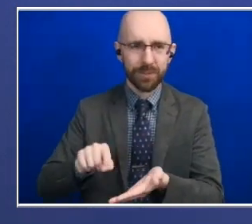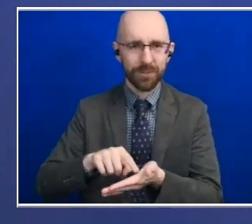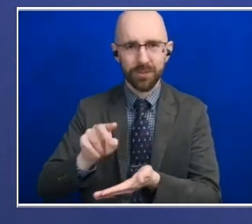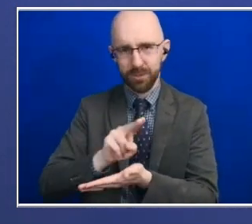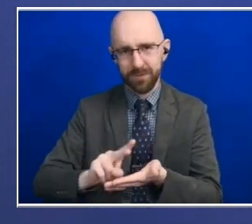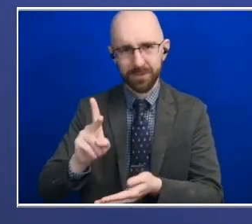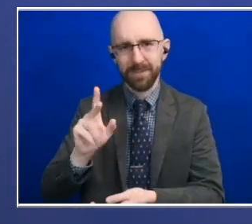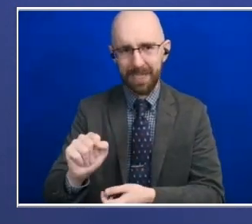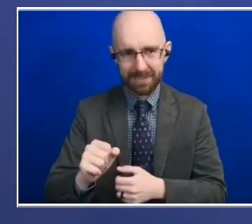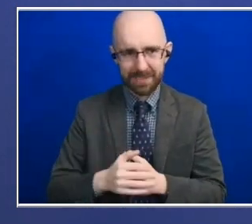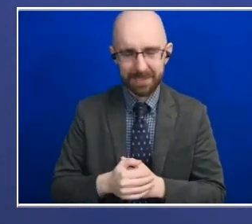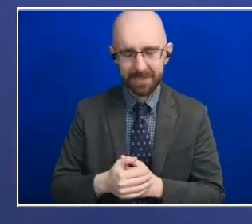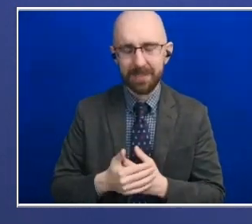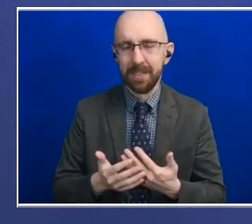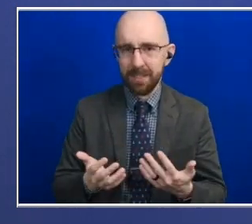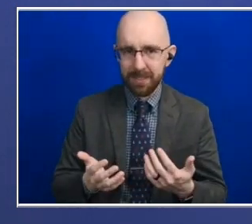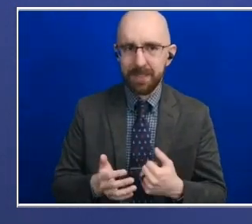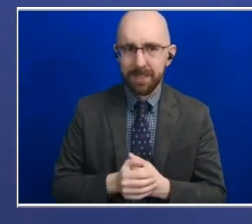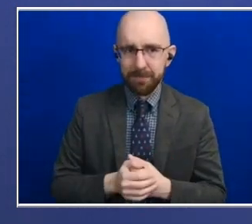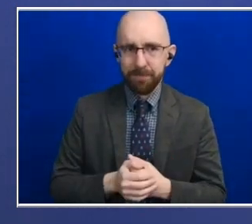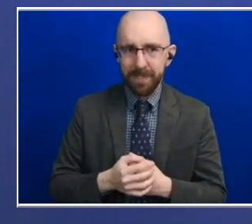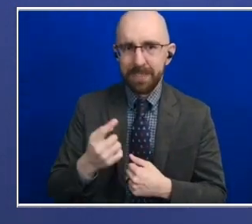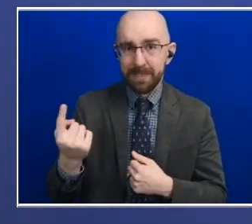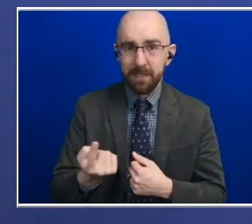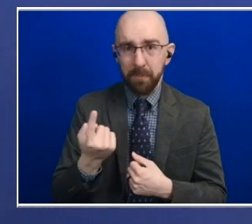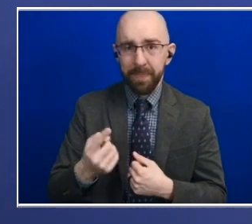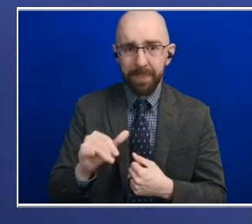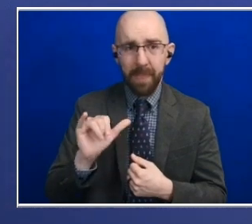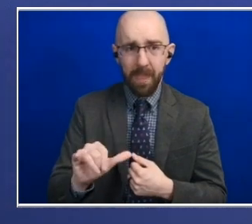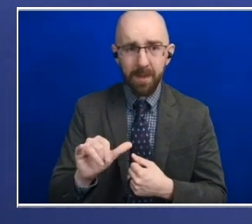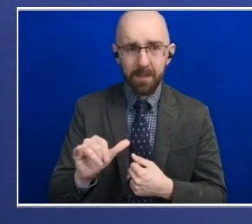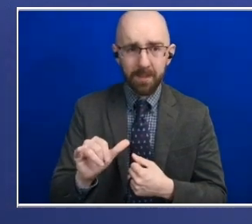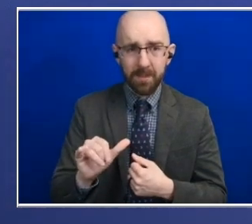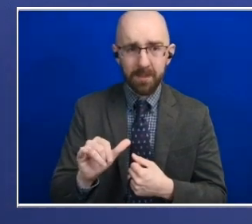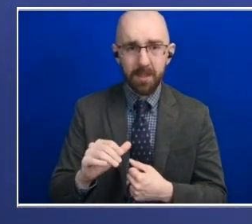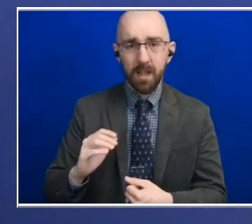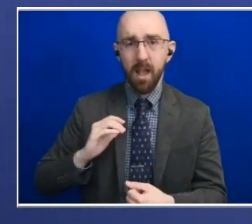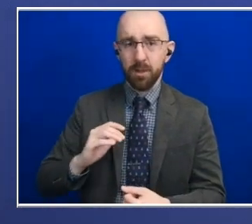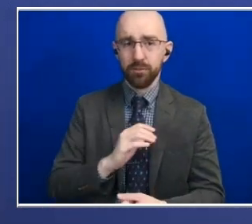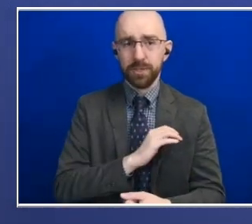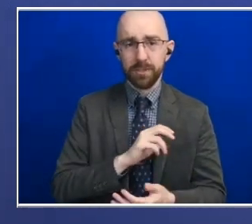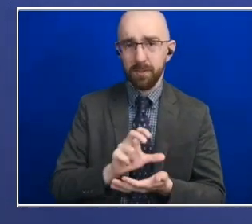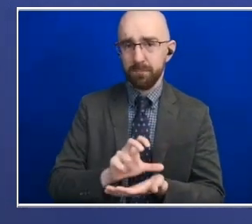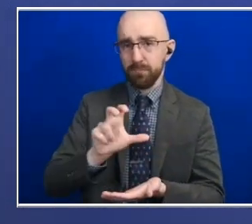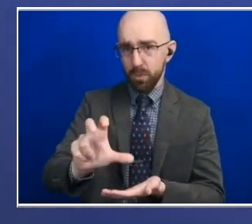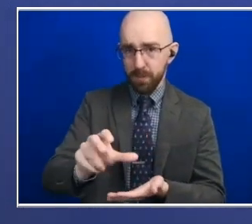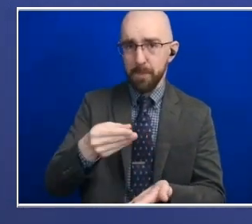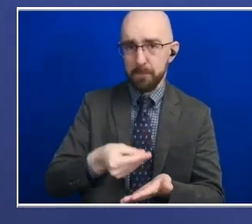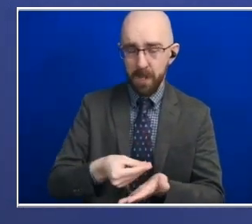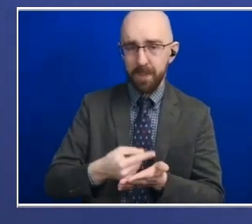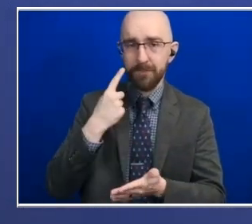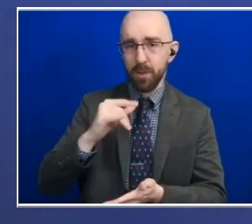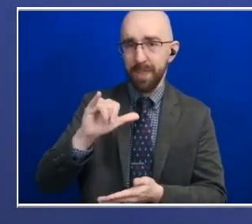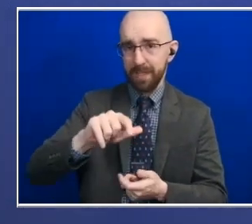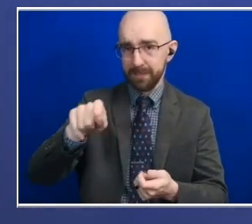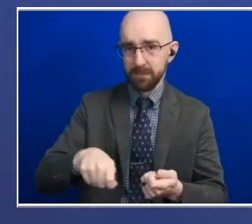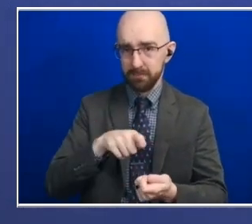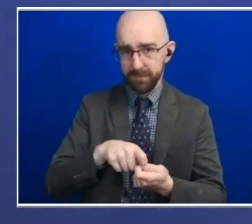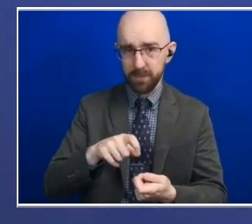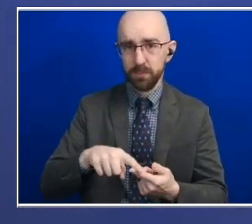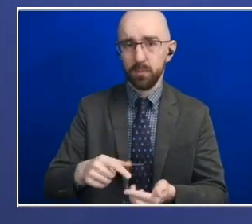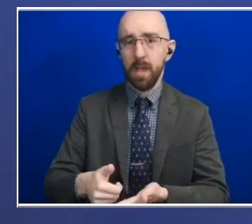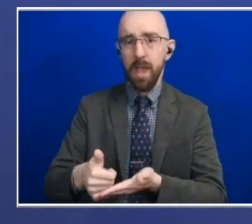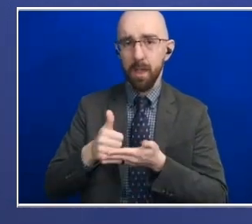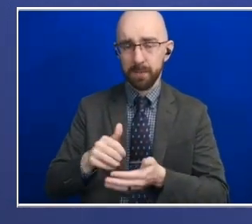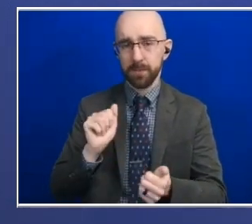And it is something that Congress appropriated money for specifically to help us address this pandemic